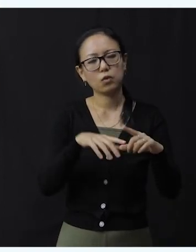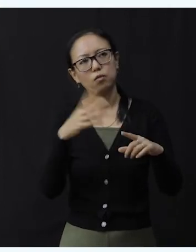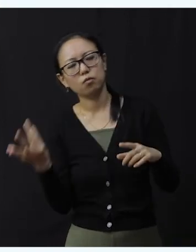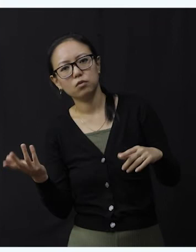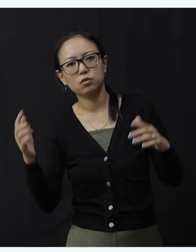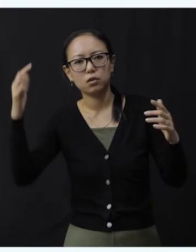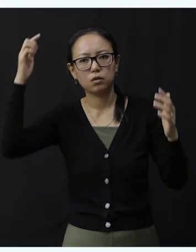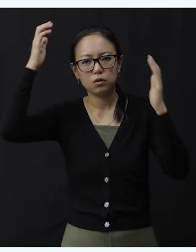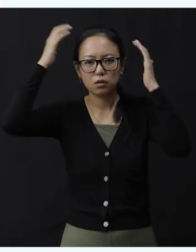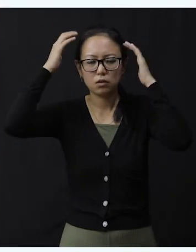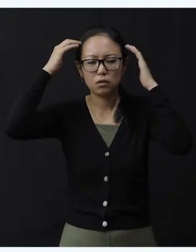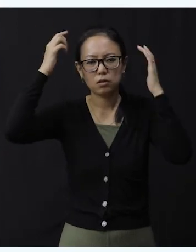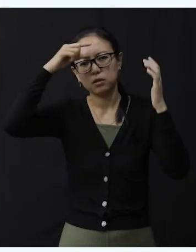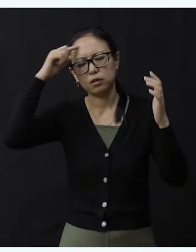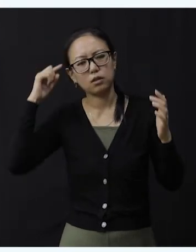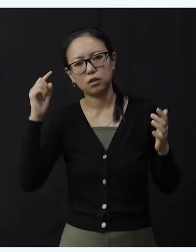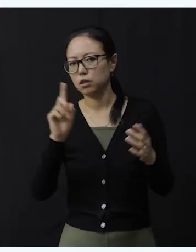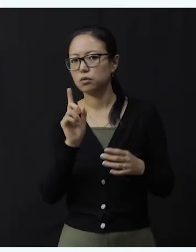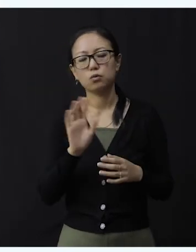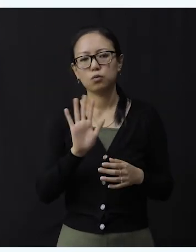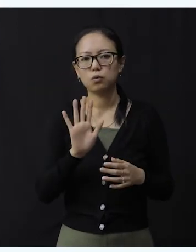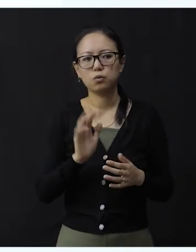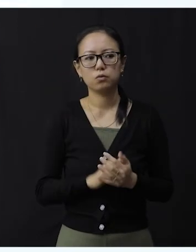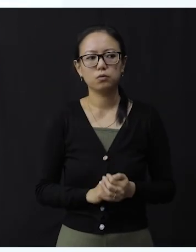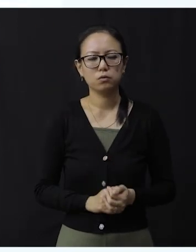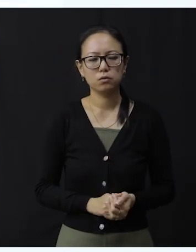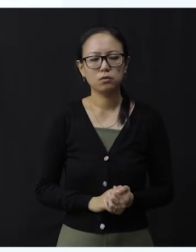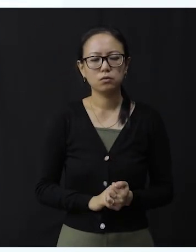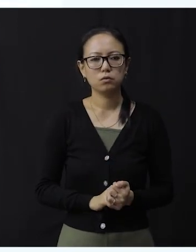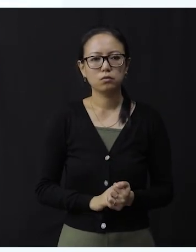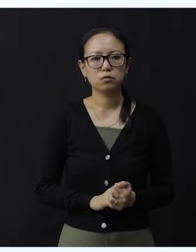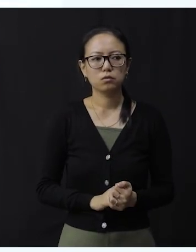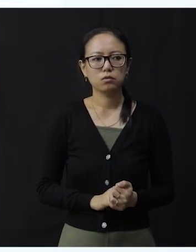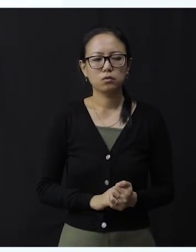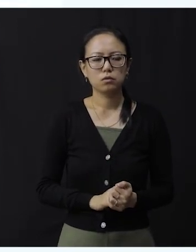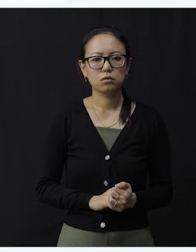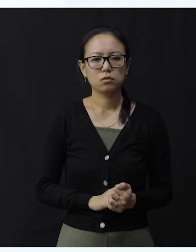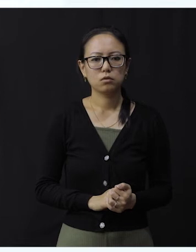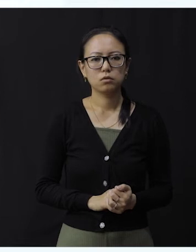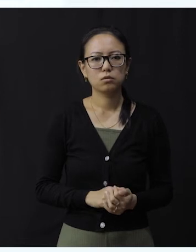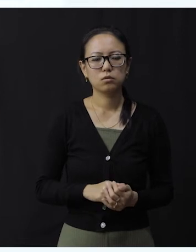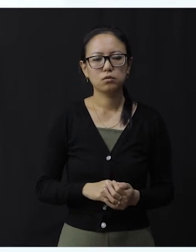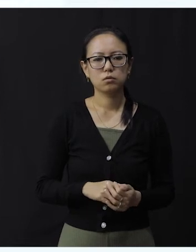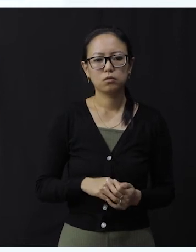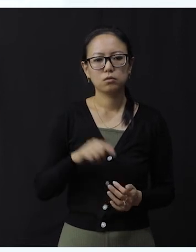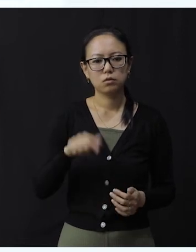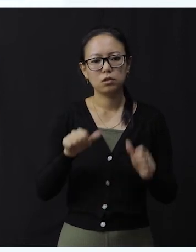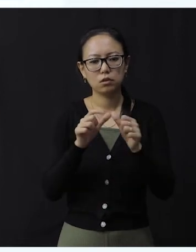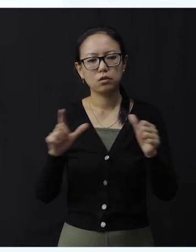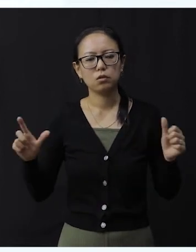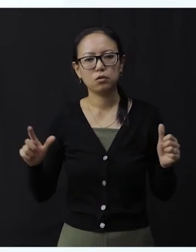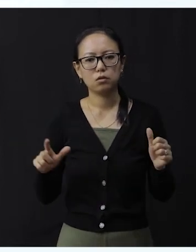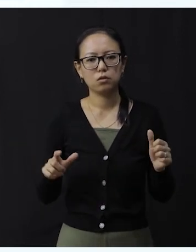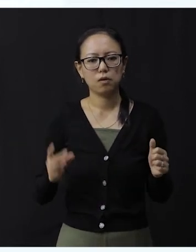bicycle or a motorcycles, we should wear a helmet. So let us summarize the lessons that we have